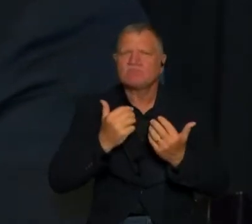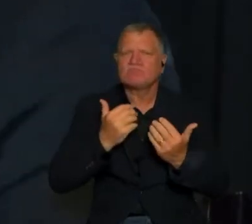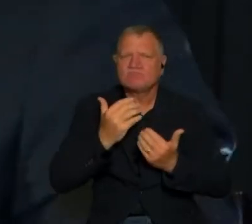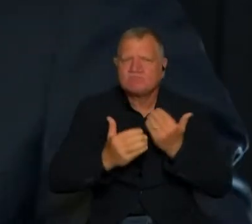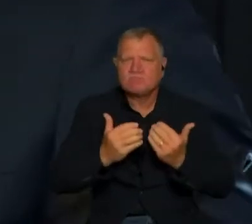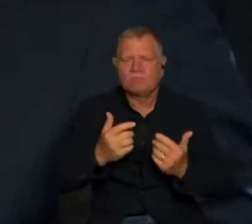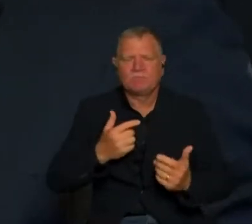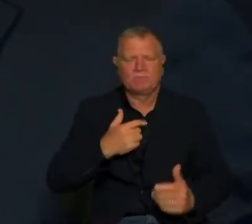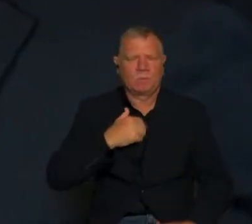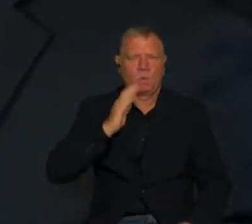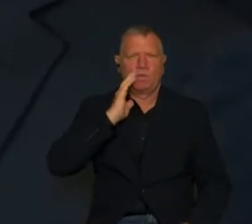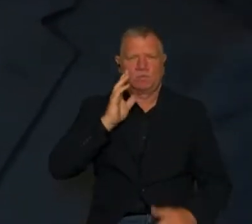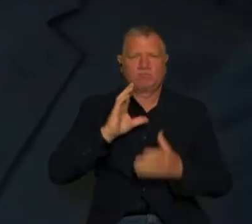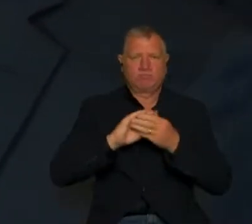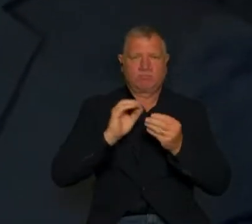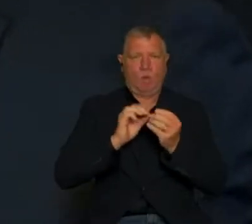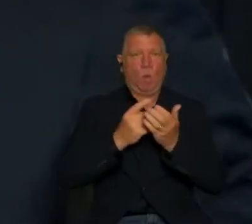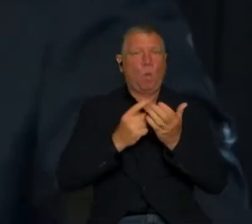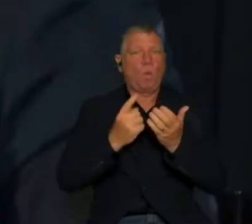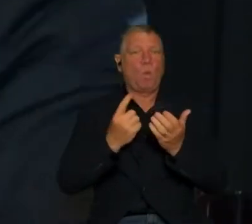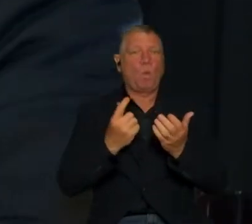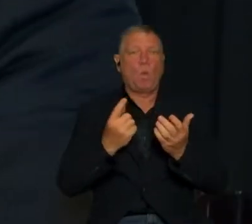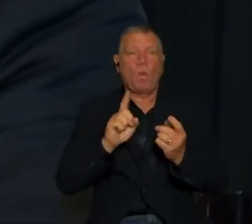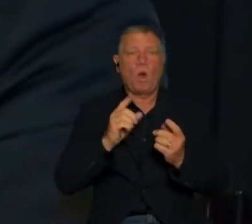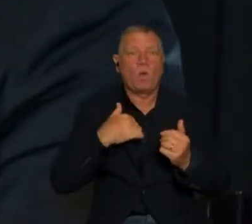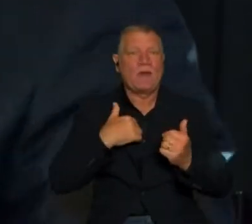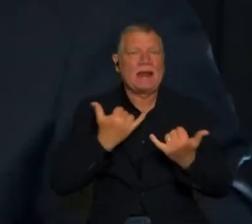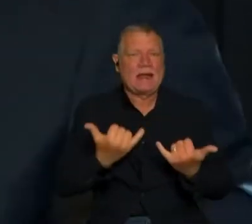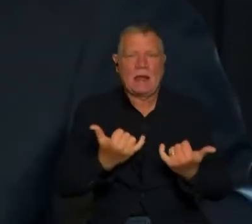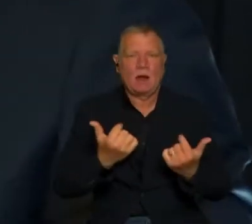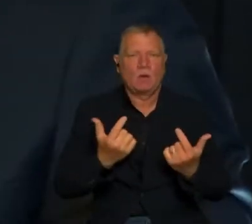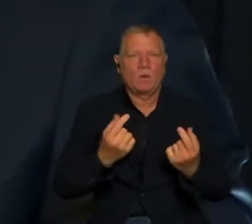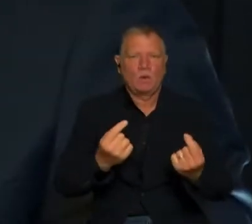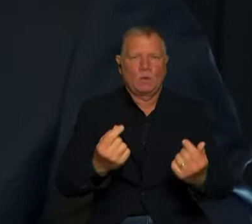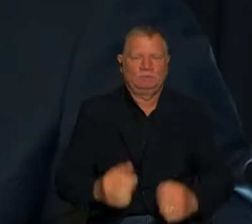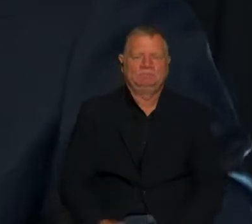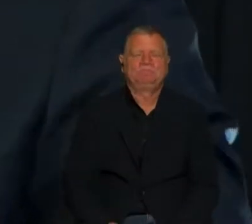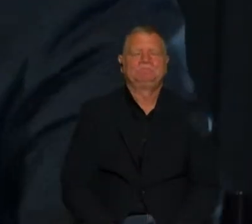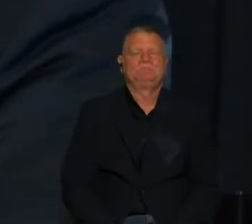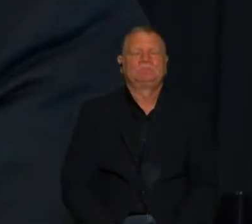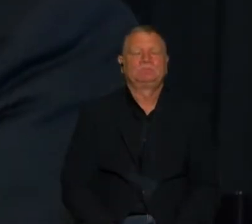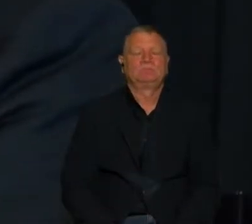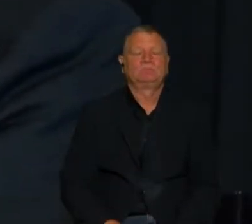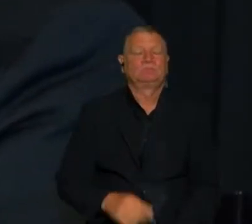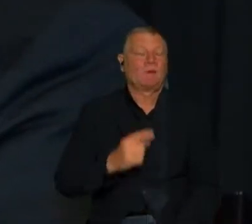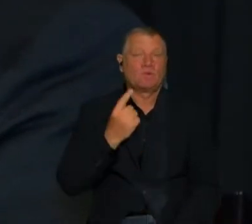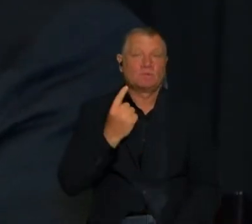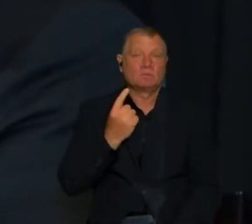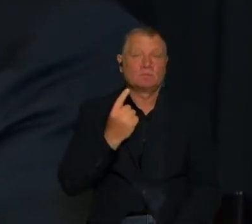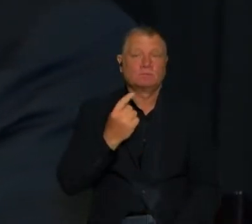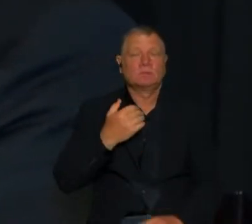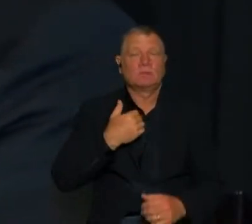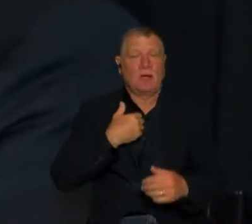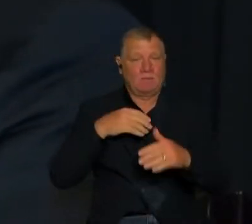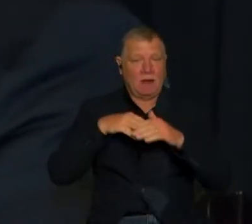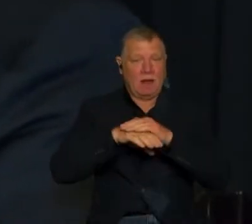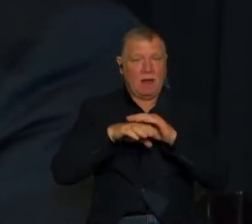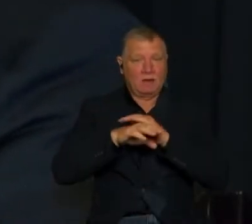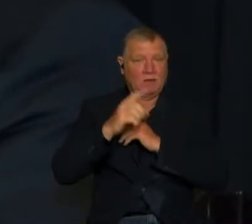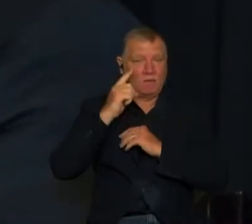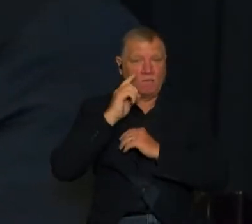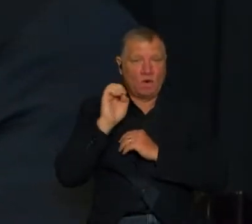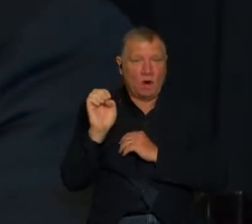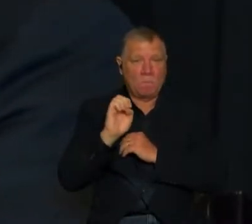me give an update regarding where we are on those efforts. In the first place, having access to the